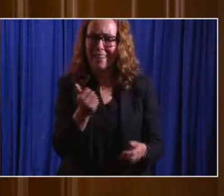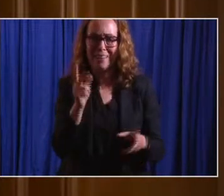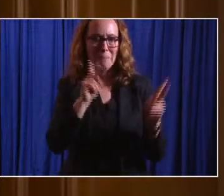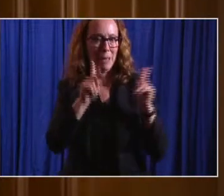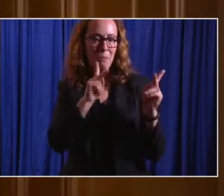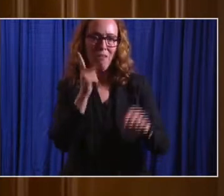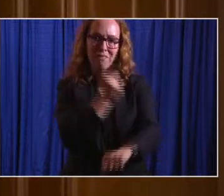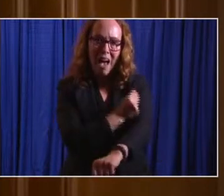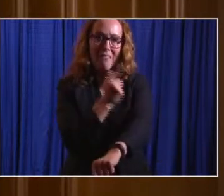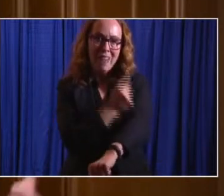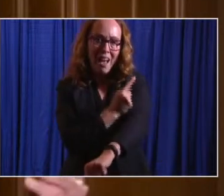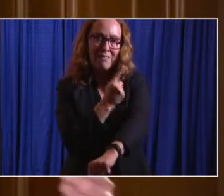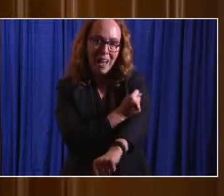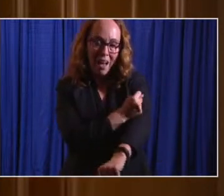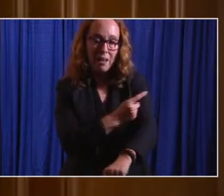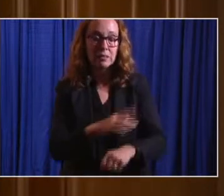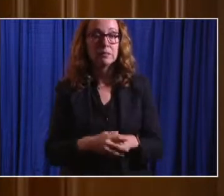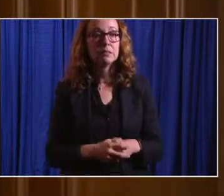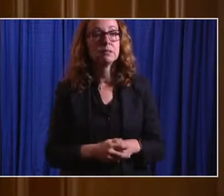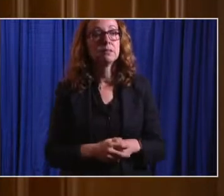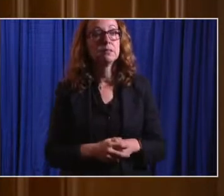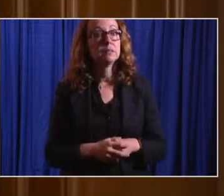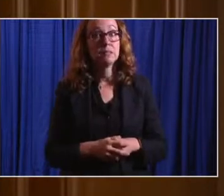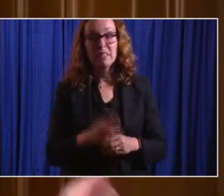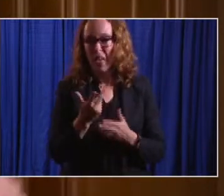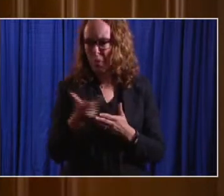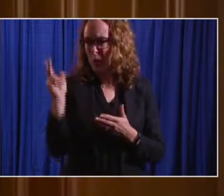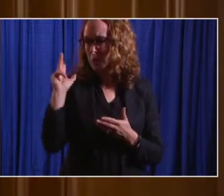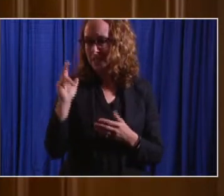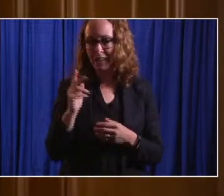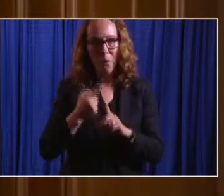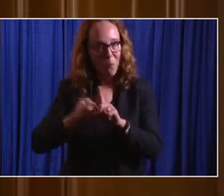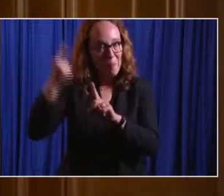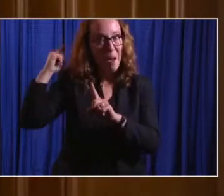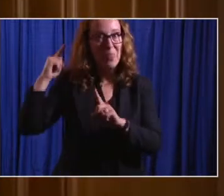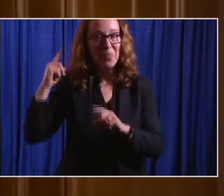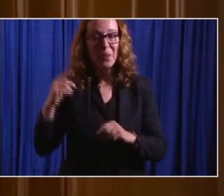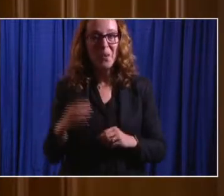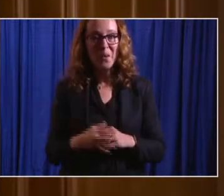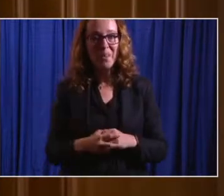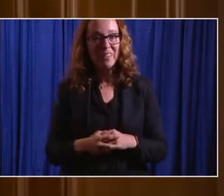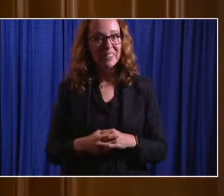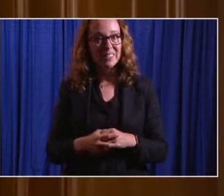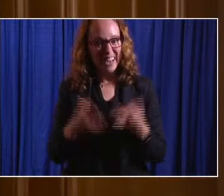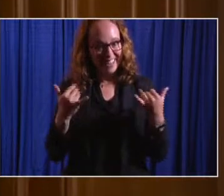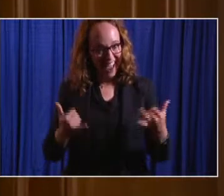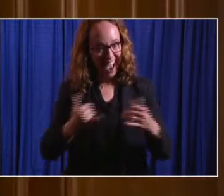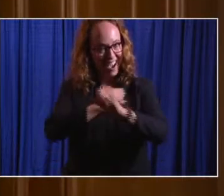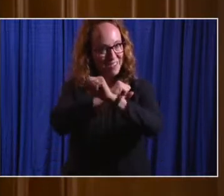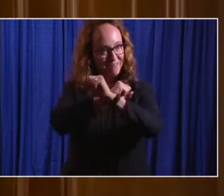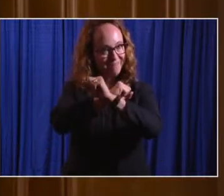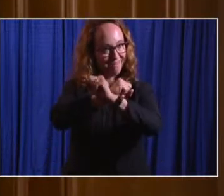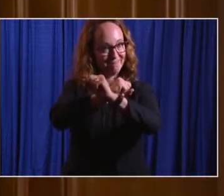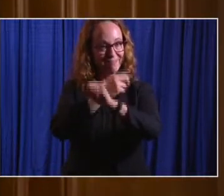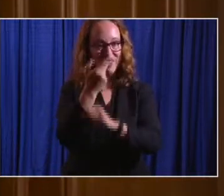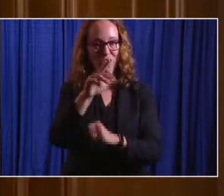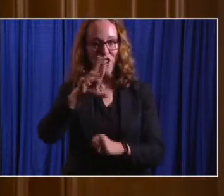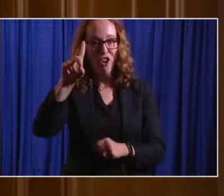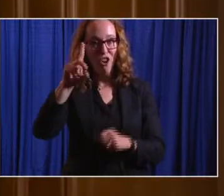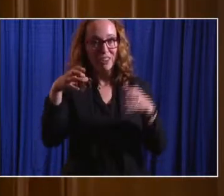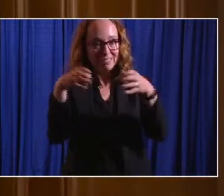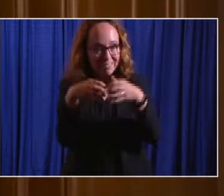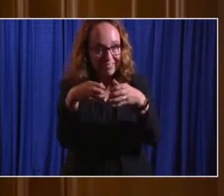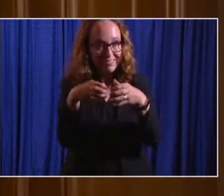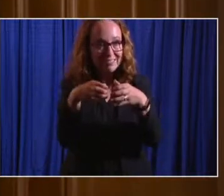every day. And then we had people vaccinated 3 weeks or 4 weeks ago that now are getting, the immunity, full immunity. So